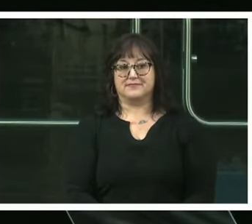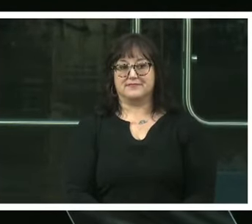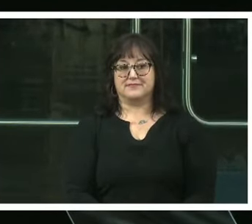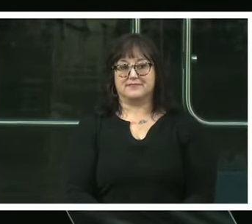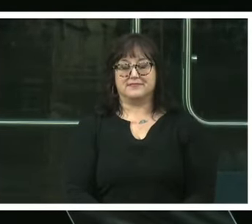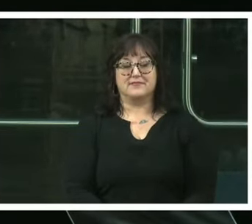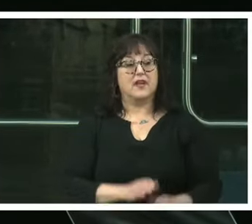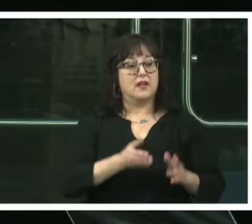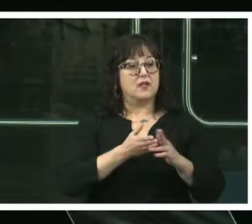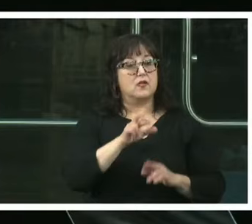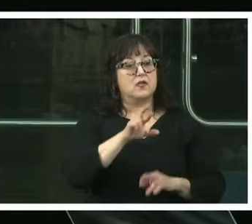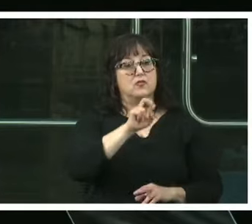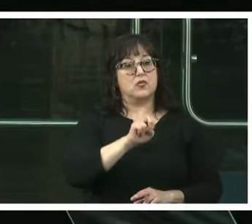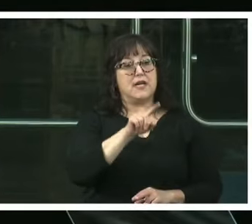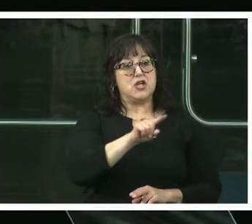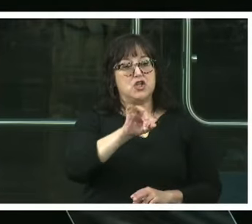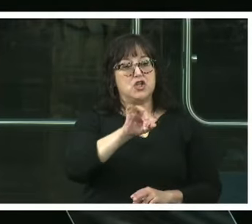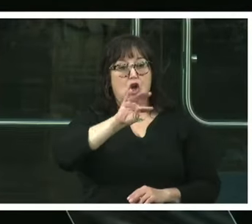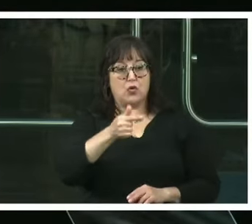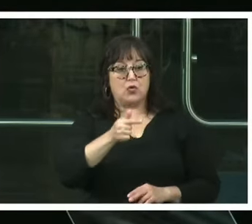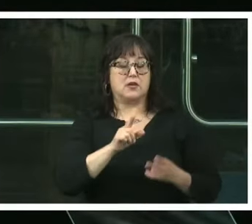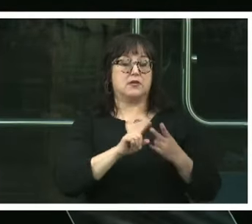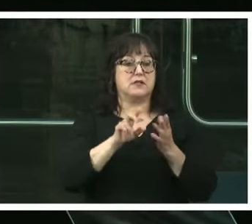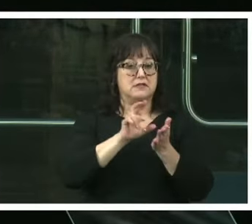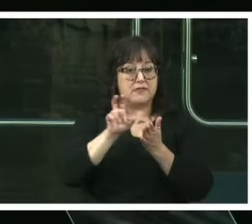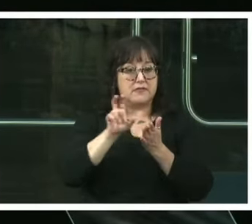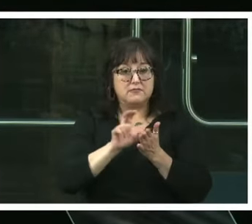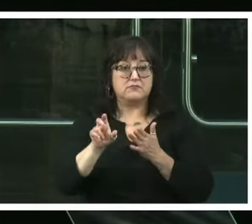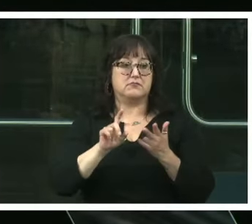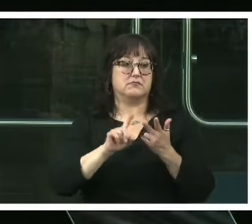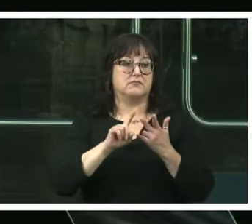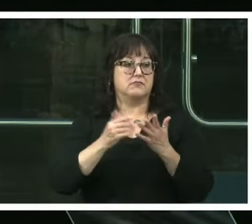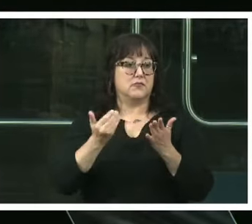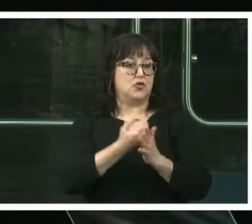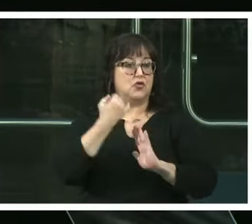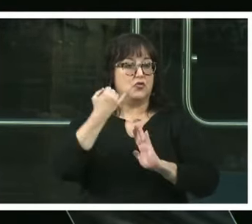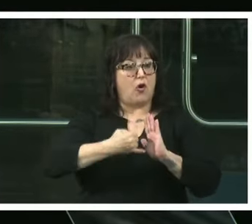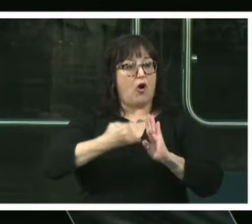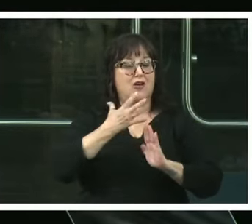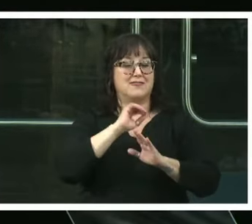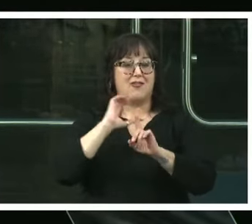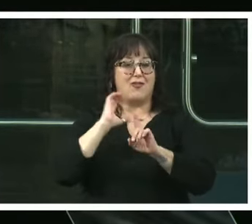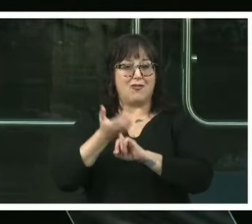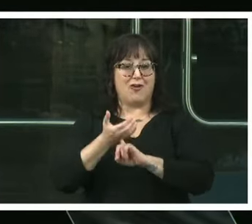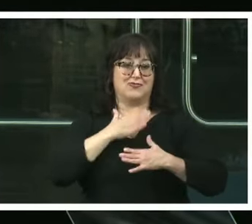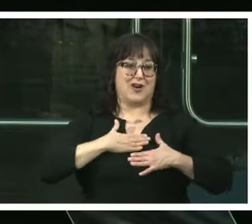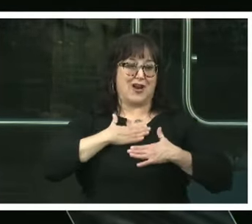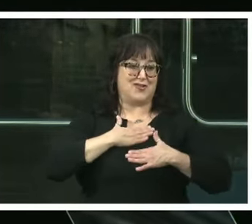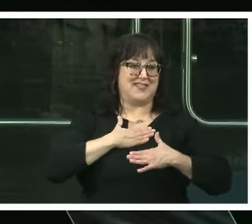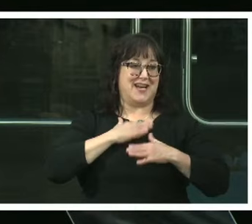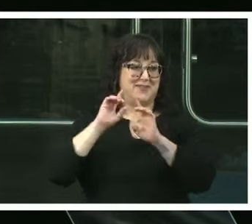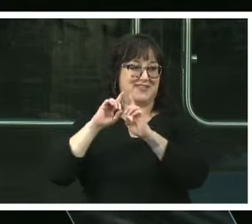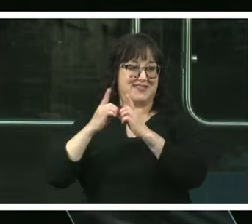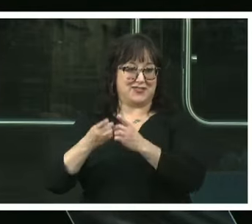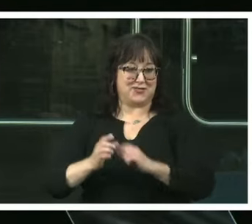Through rezoning efforts and investments and a new arts, culture, and entertainment district,